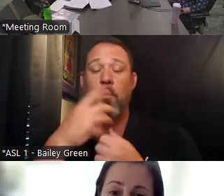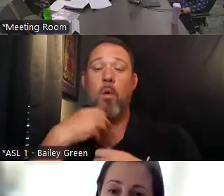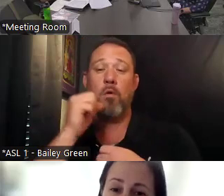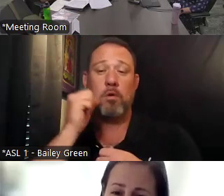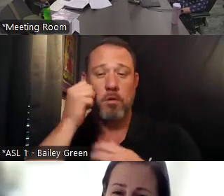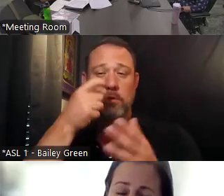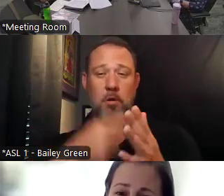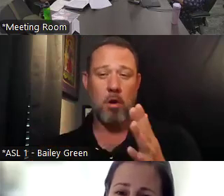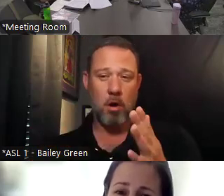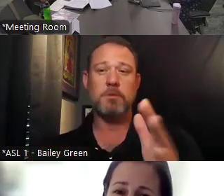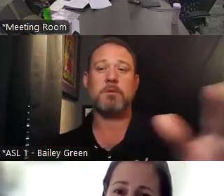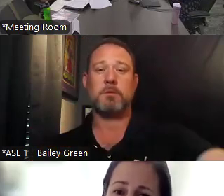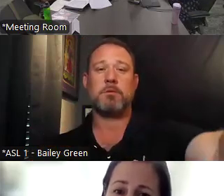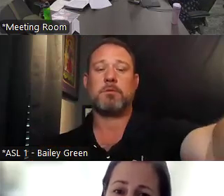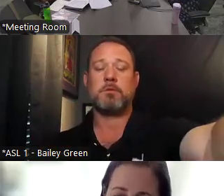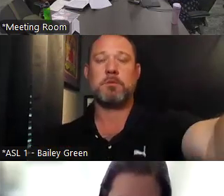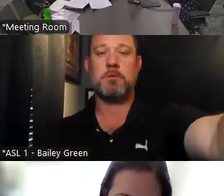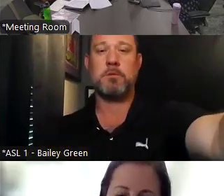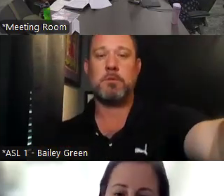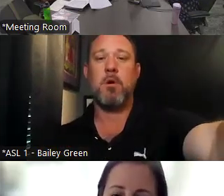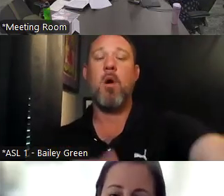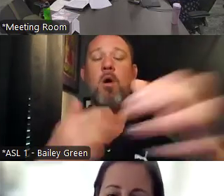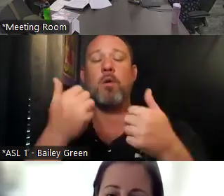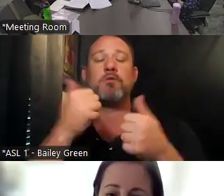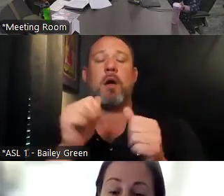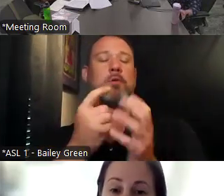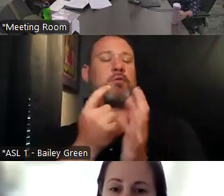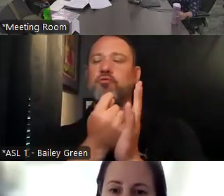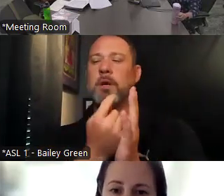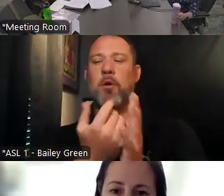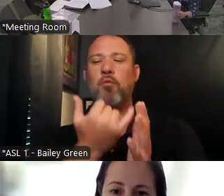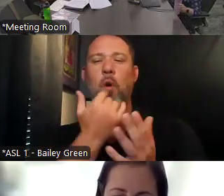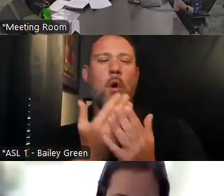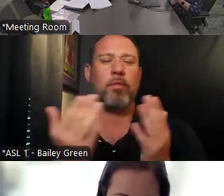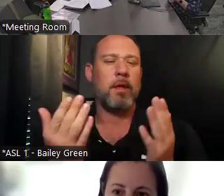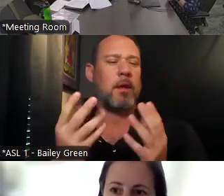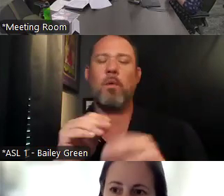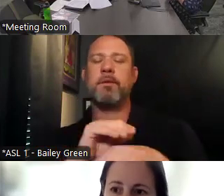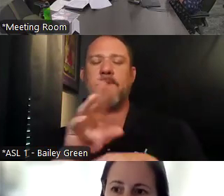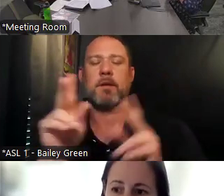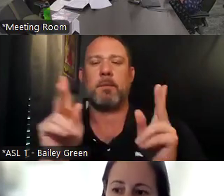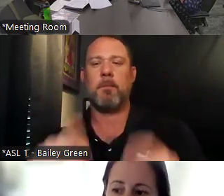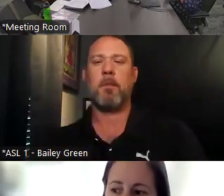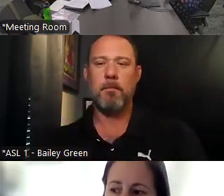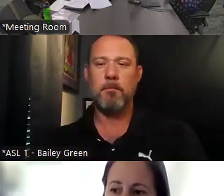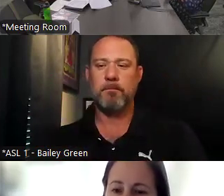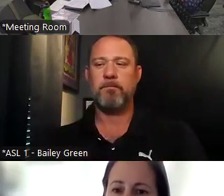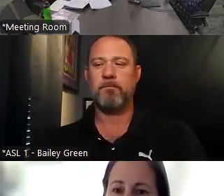but also, are we trying to treat the wrong things and not recognizing what's also affecting people?